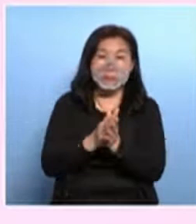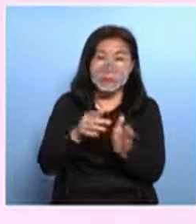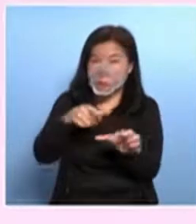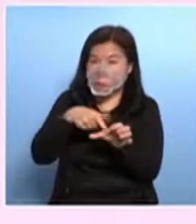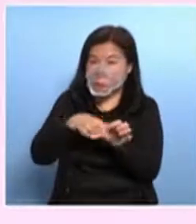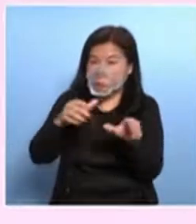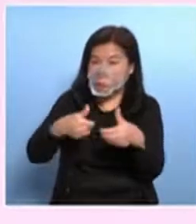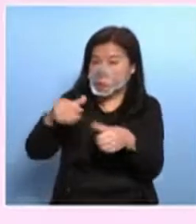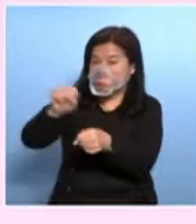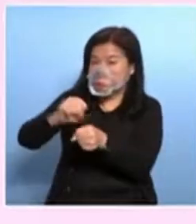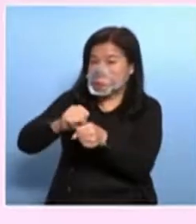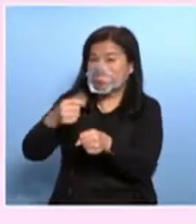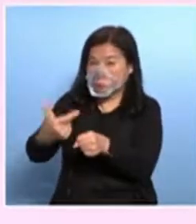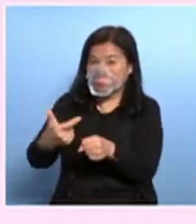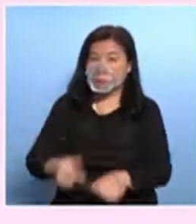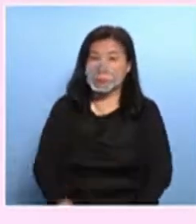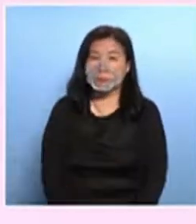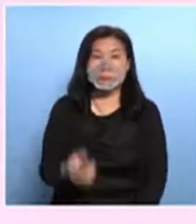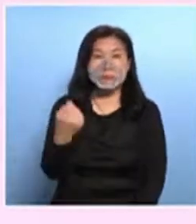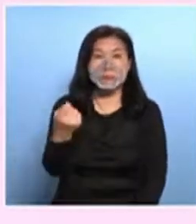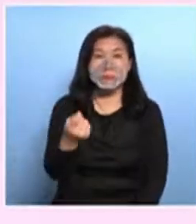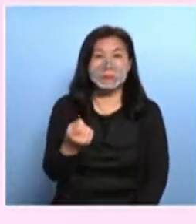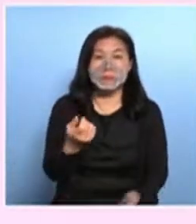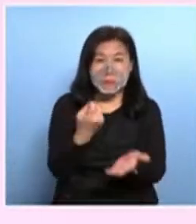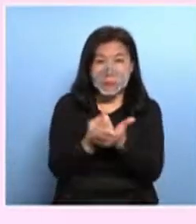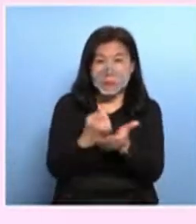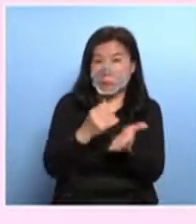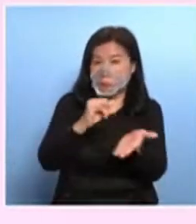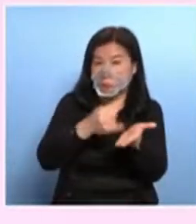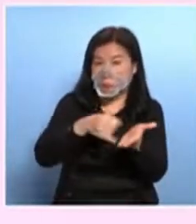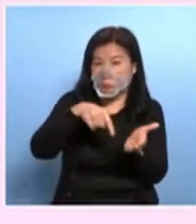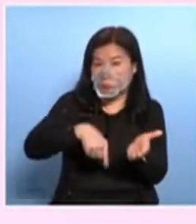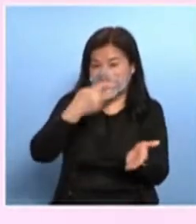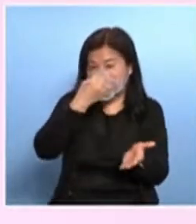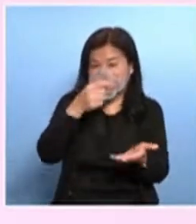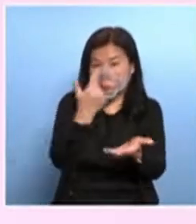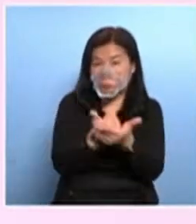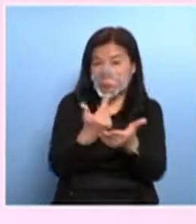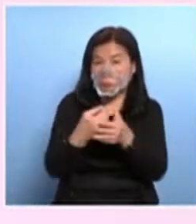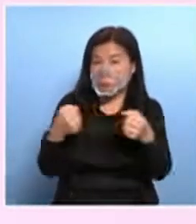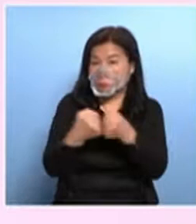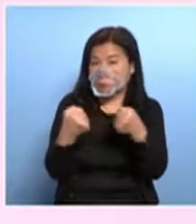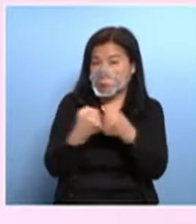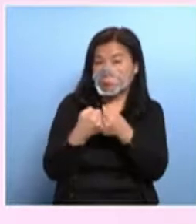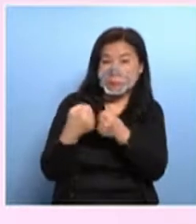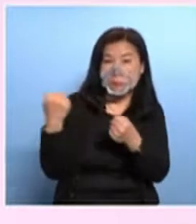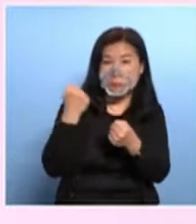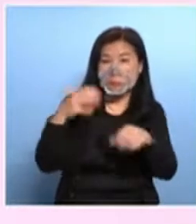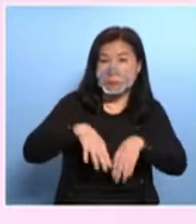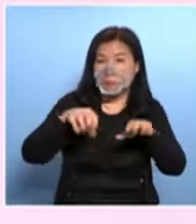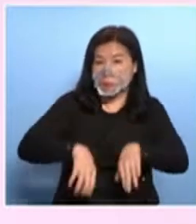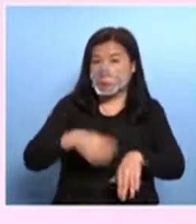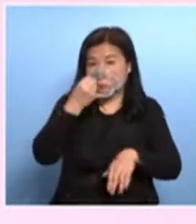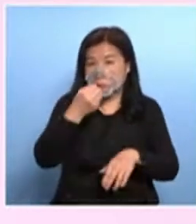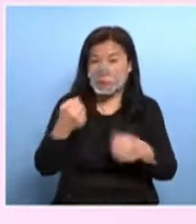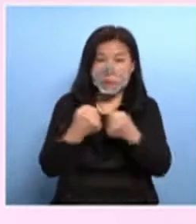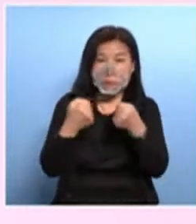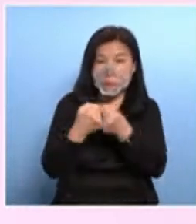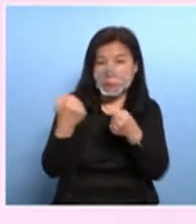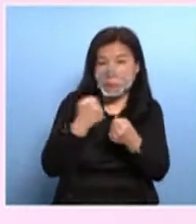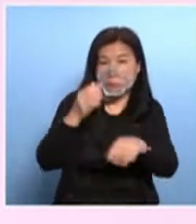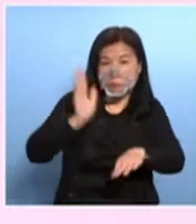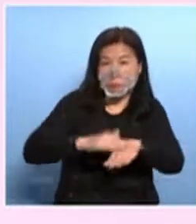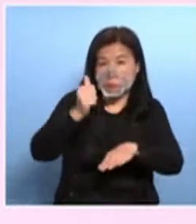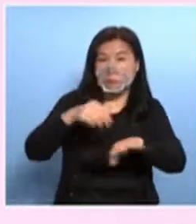of growth with a view to increasing revenue. Our simple and low tax regime, one of the cornerstones of our success in maintaining Hong Kong's